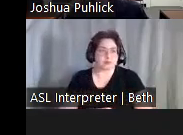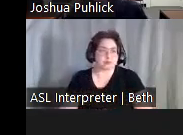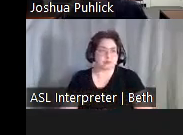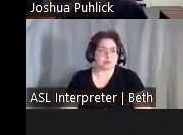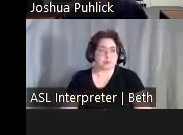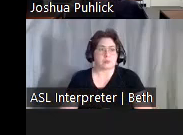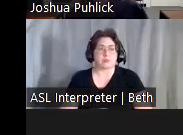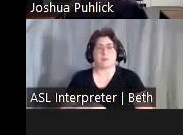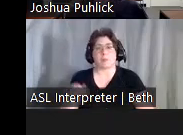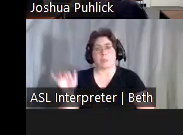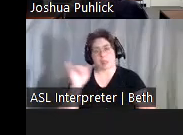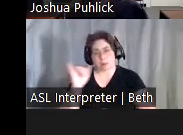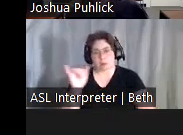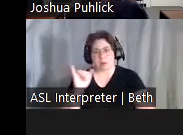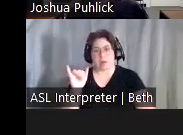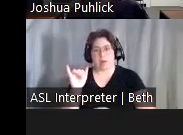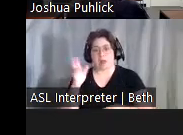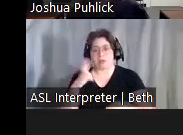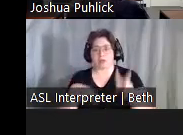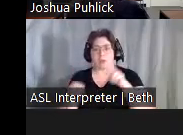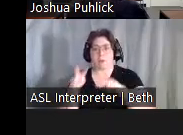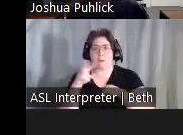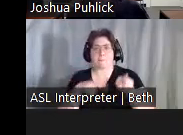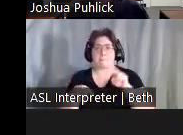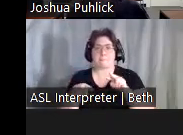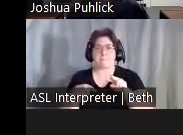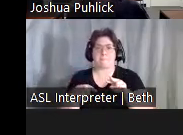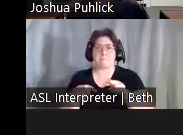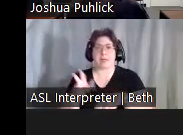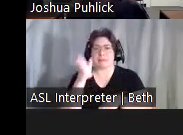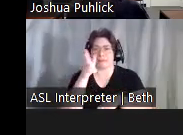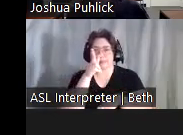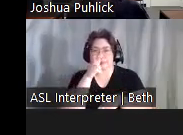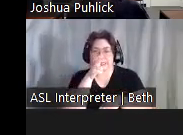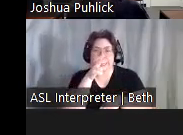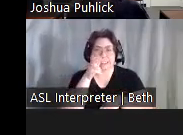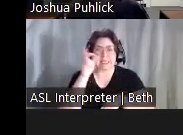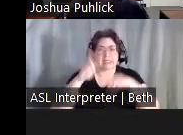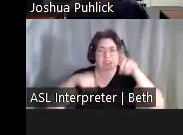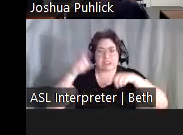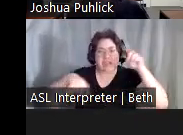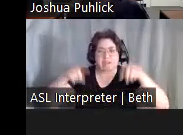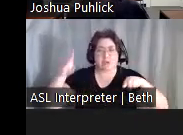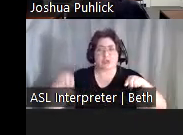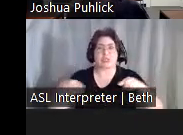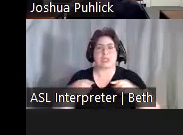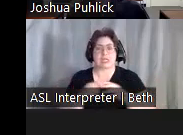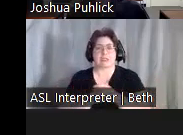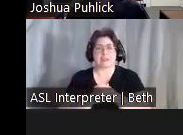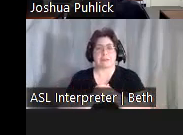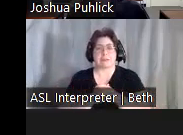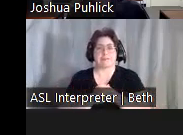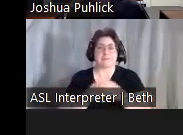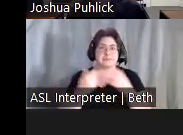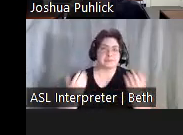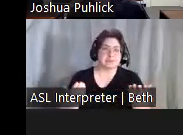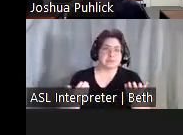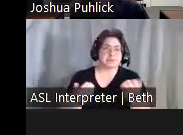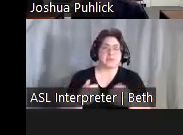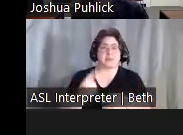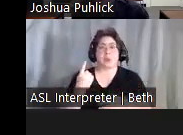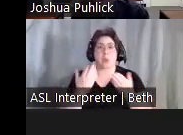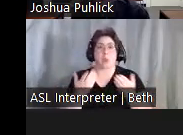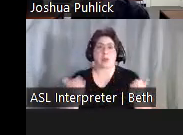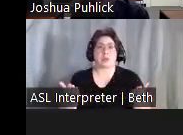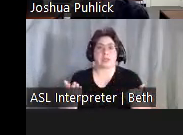And then we're also monitoring insect diversity and abundance. So one of the things I